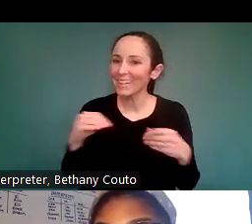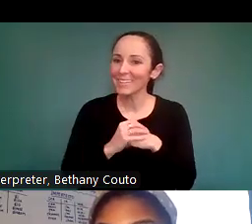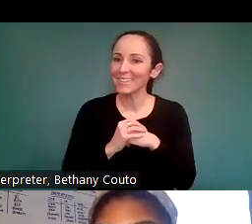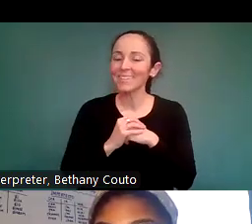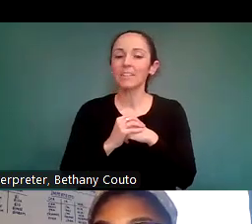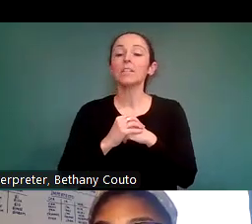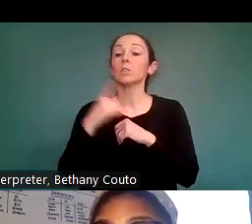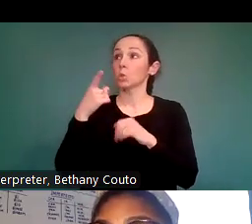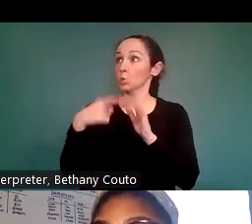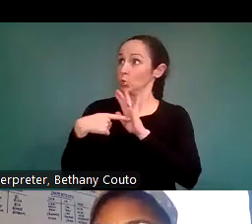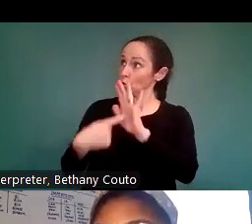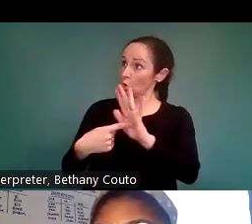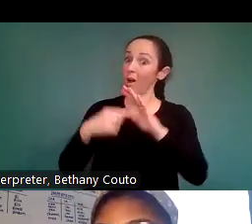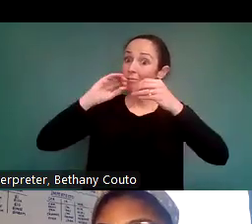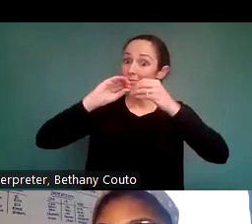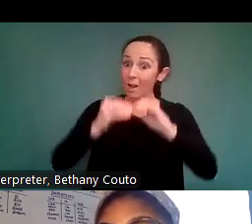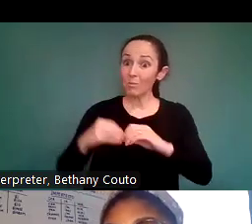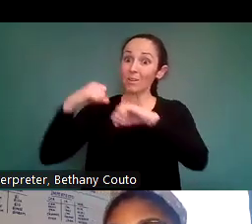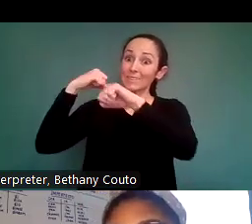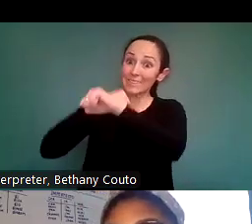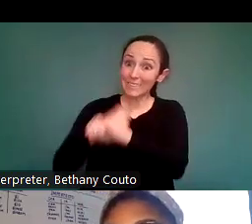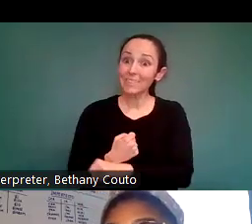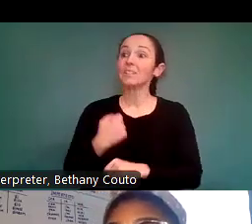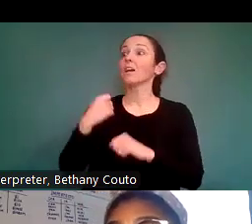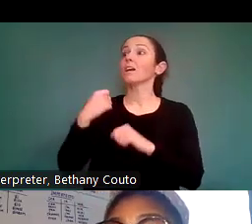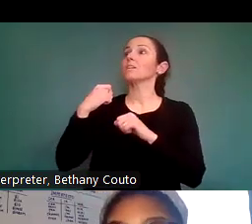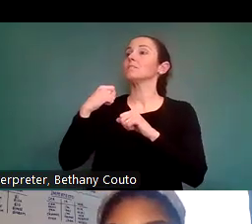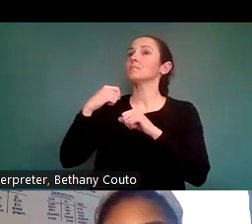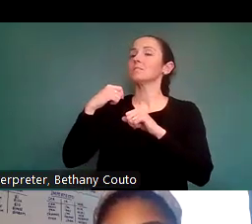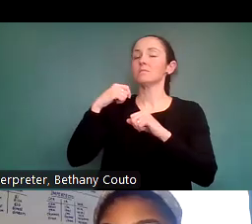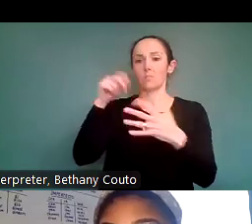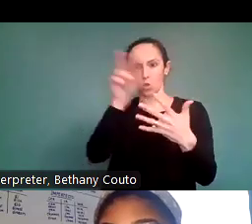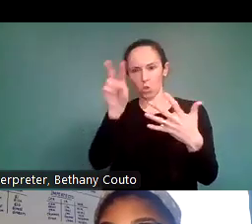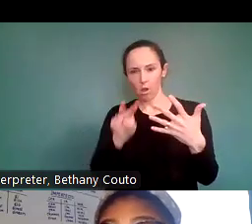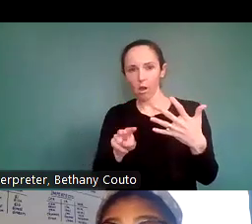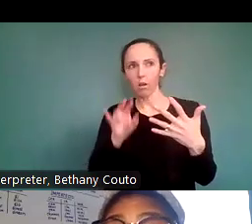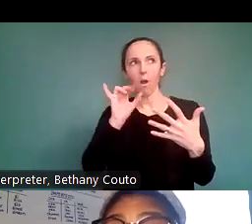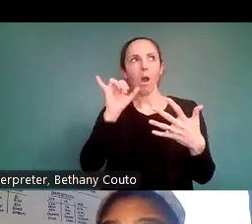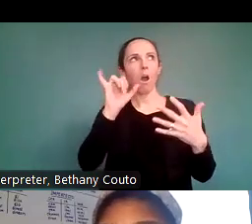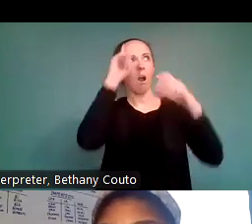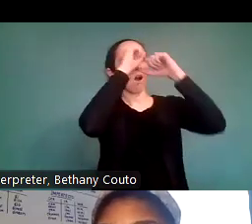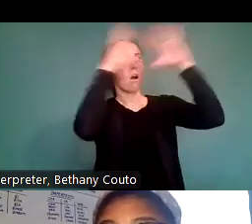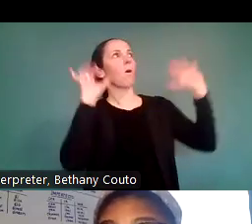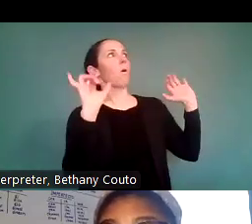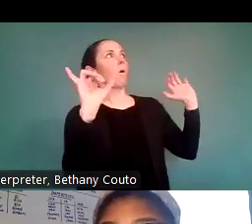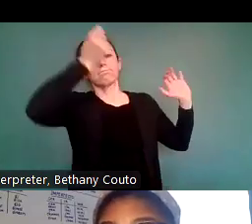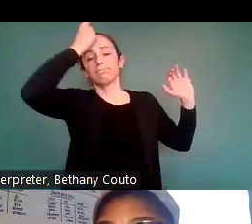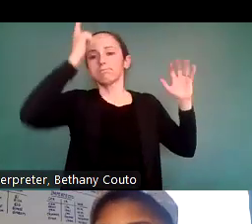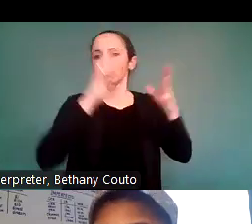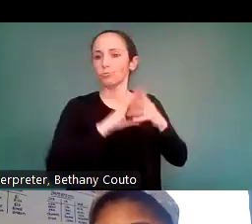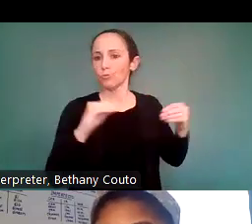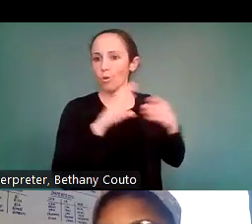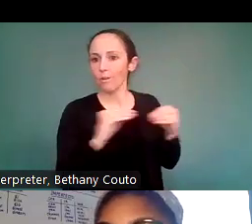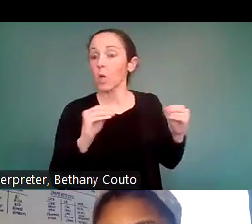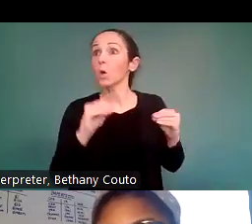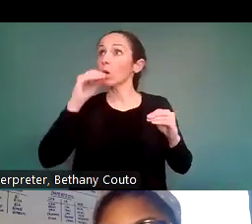about the problem, it can help us to paint a picture of the scope of the issue and who the issue impacts and